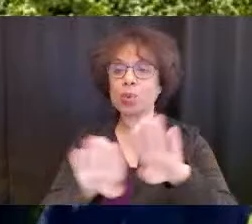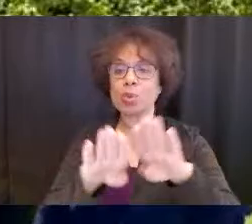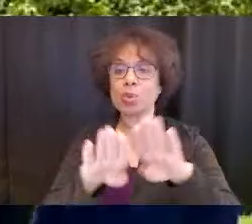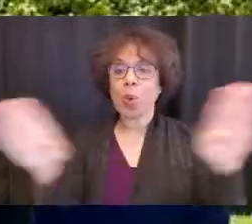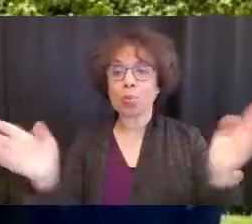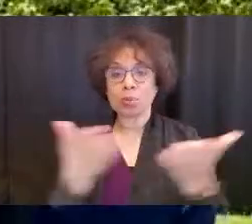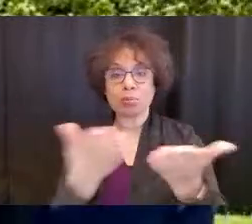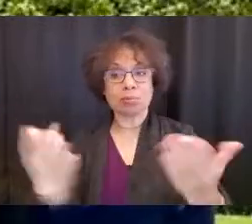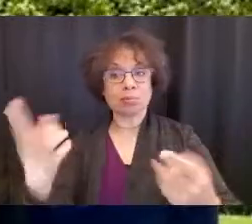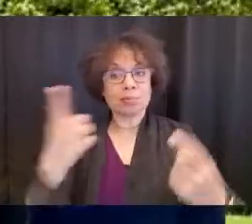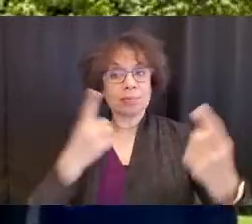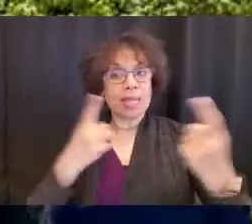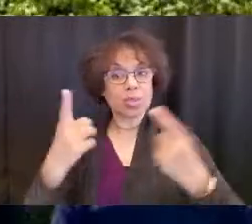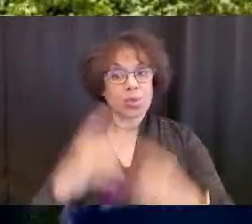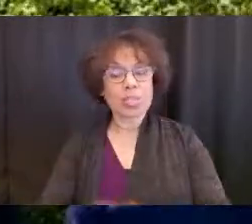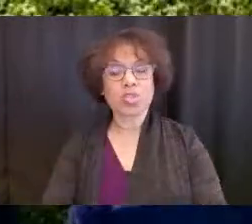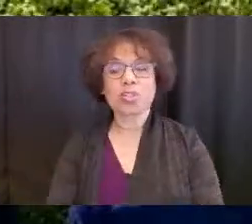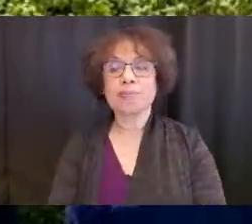questions.